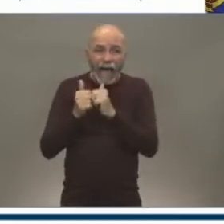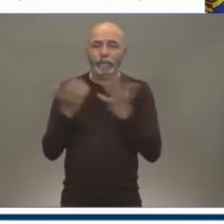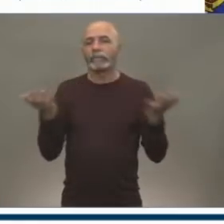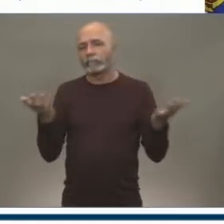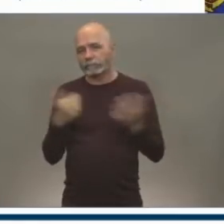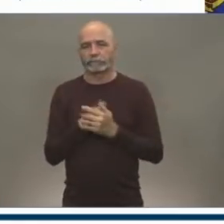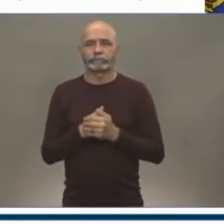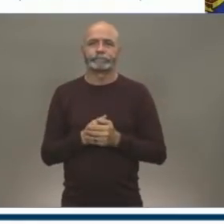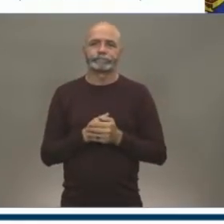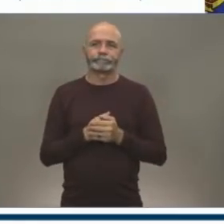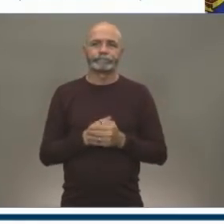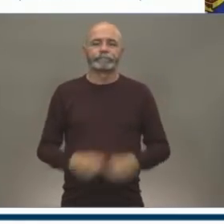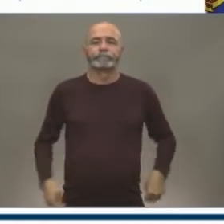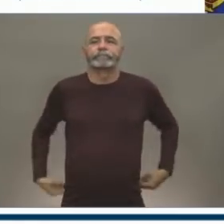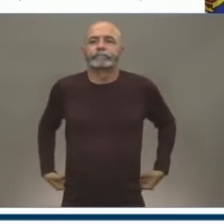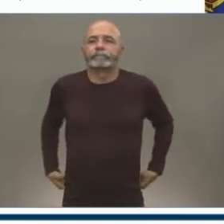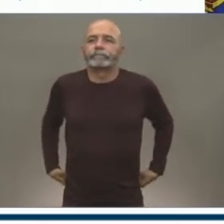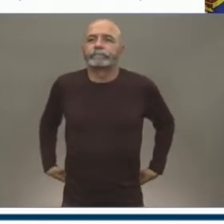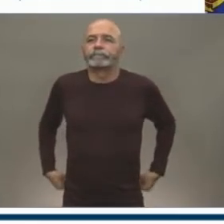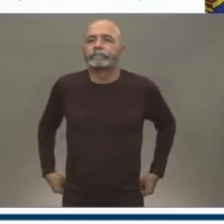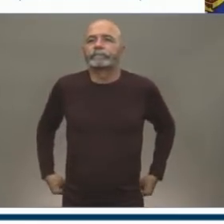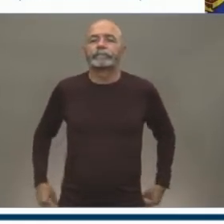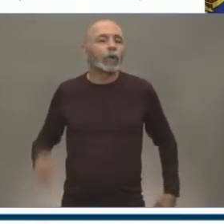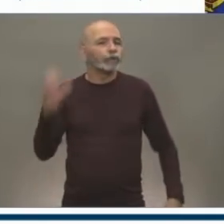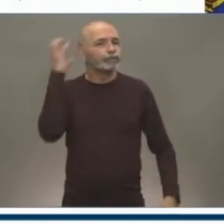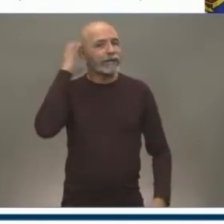to François-Pierre Dufault, Radio-Canada.